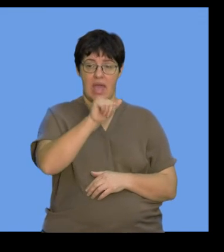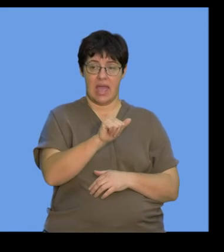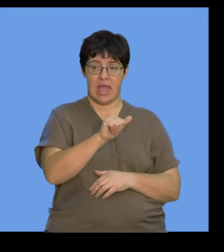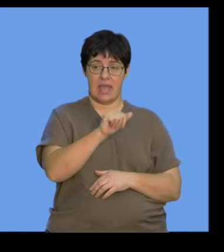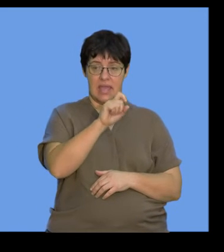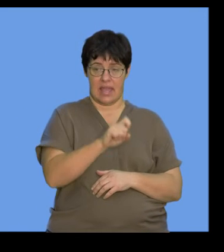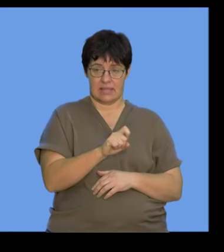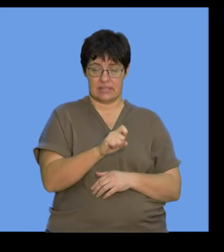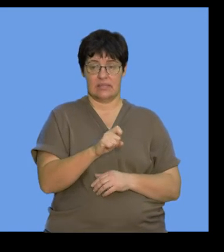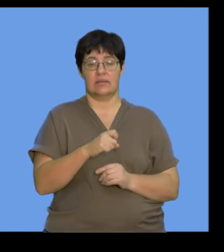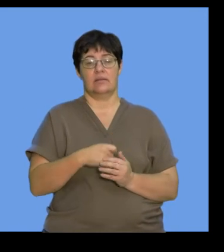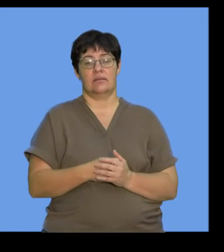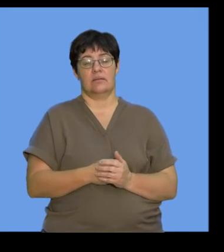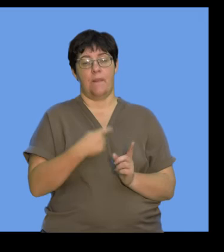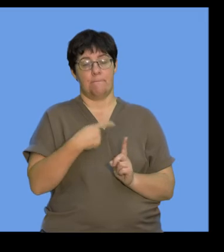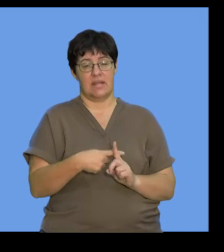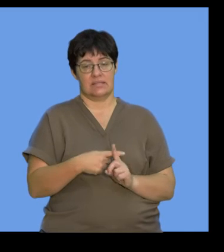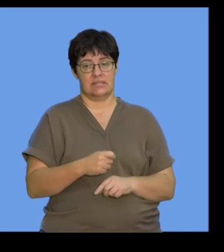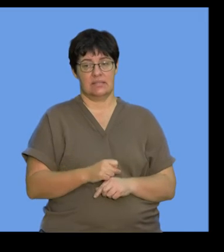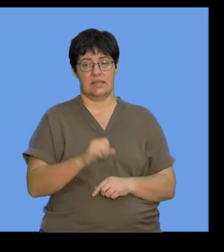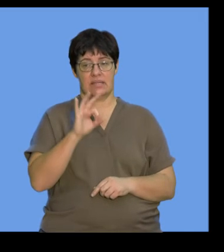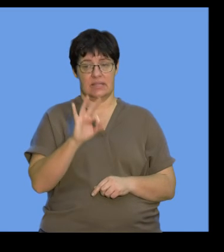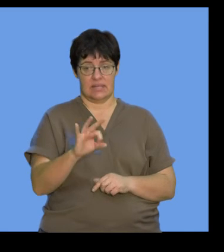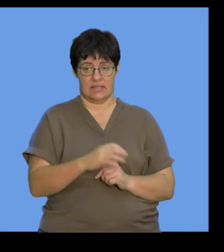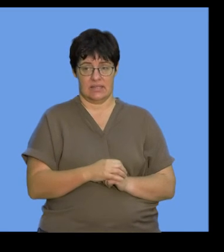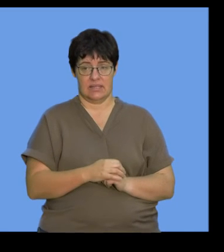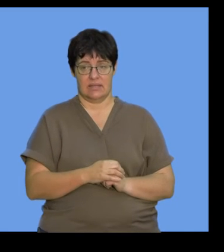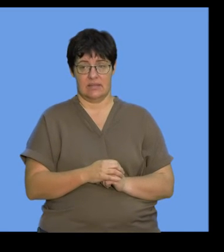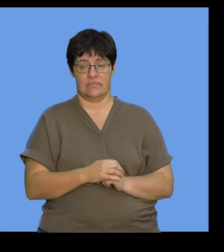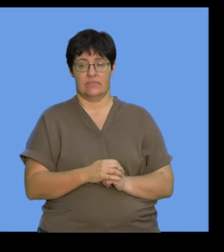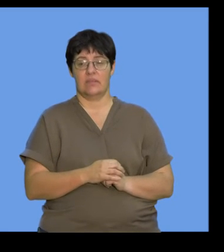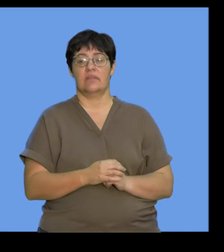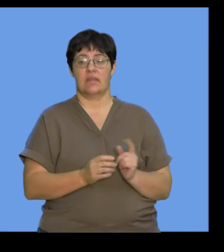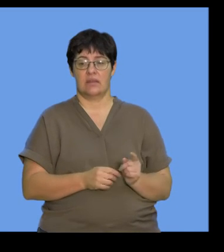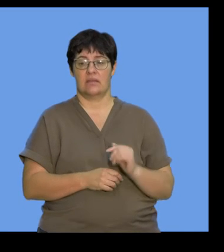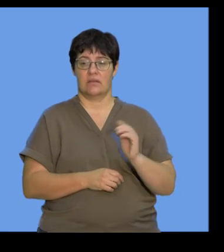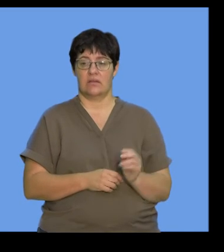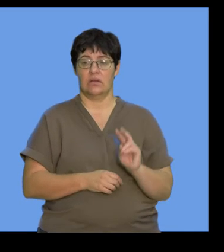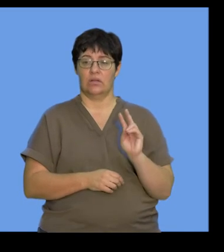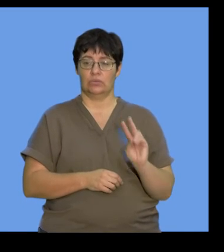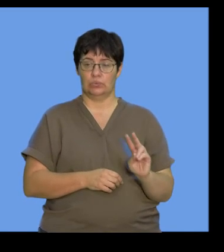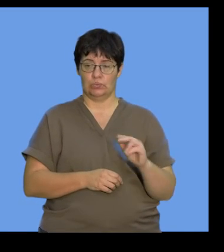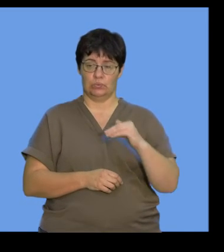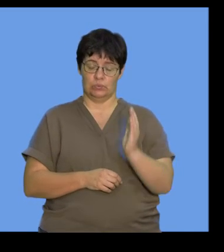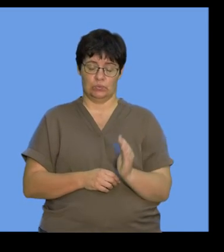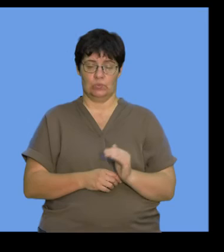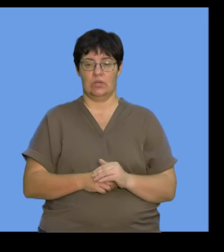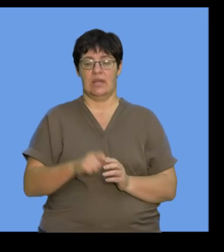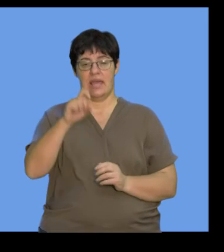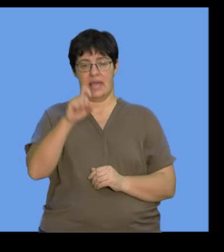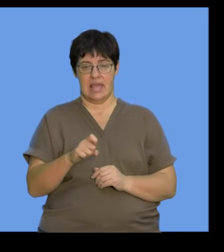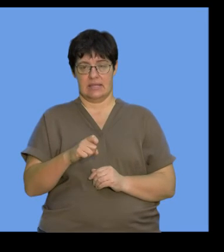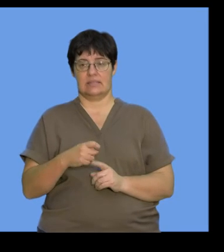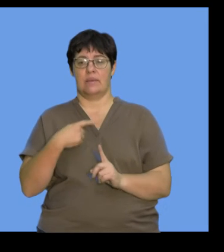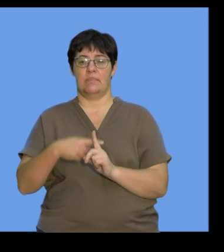is a into x plus 3, and then plus the common factor is 2